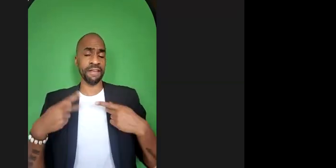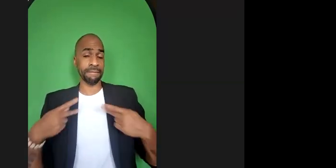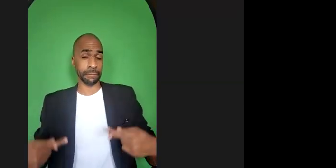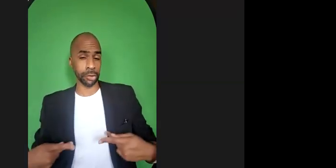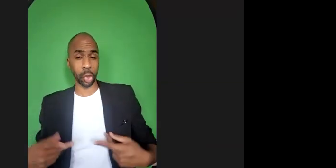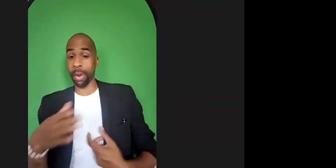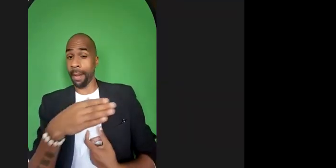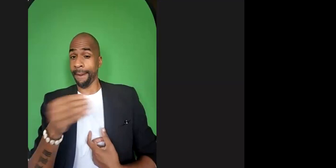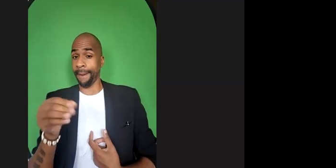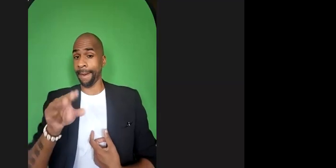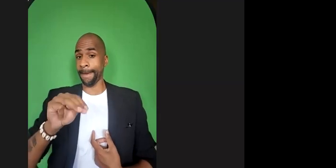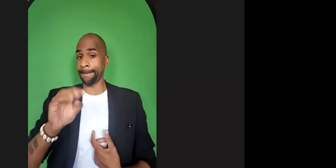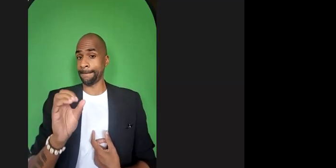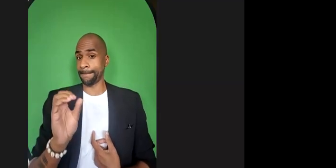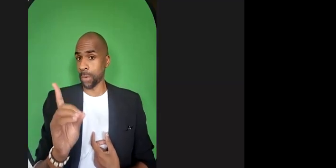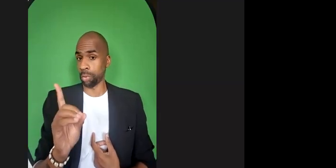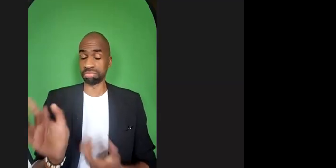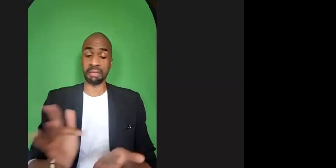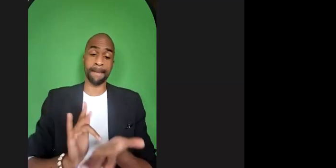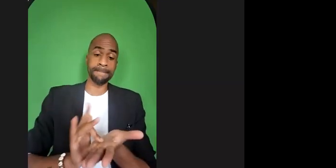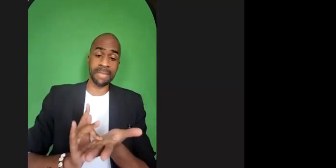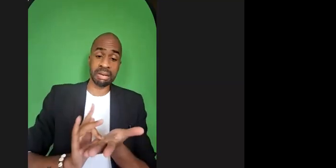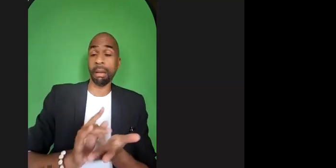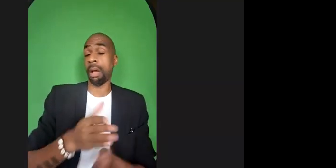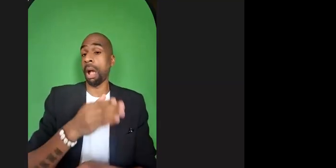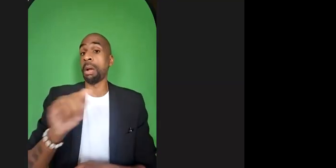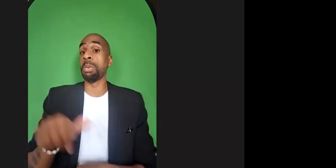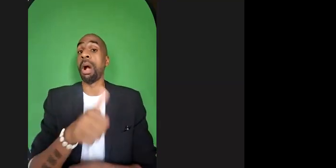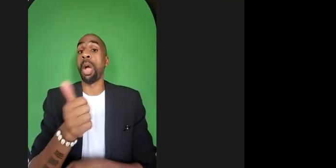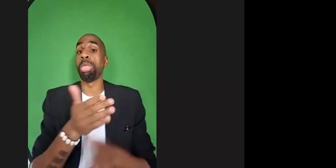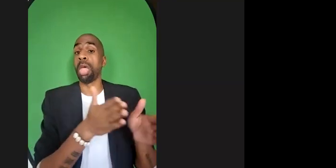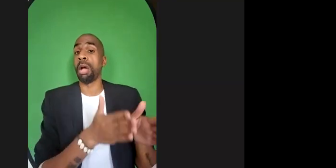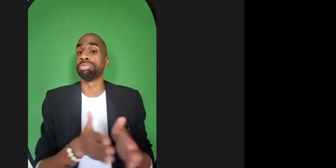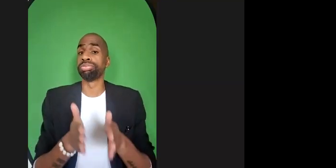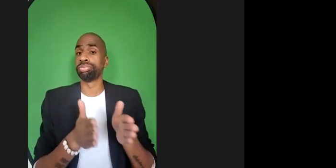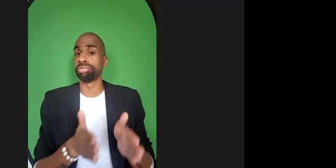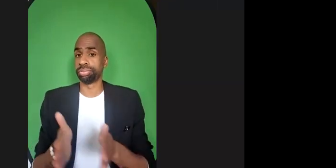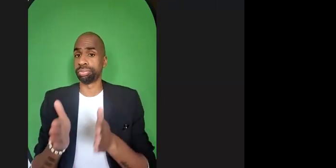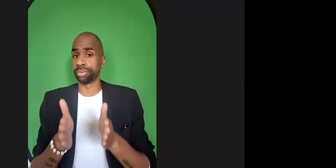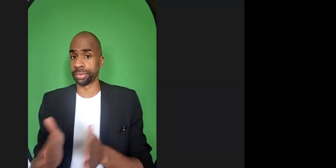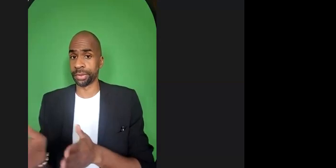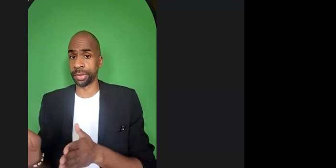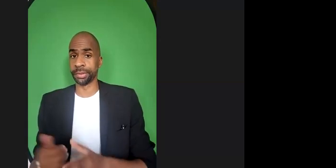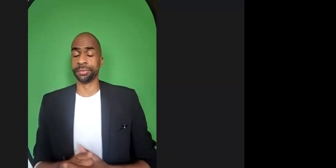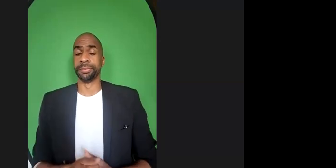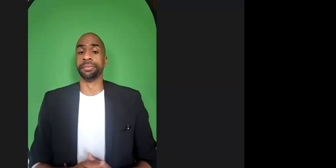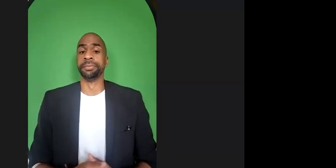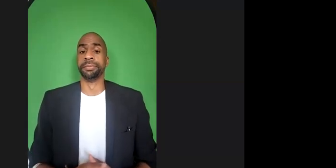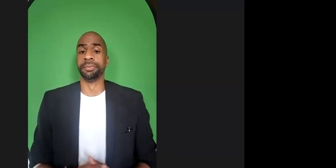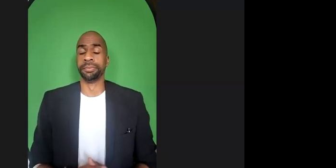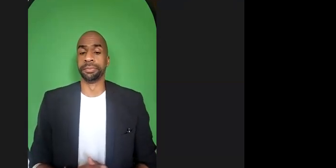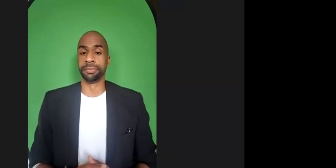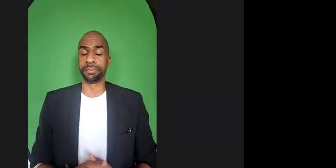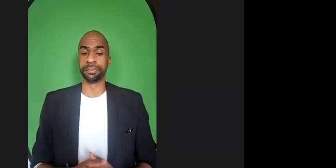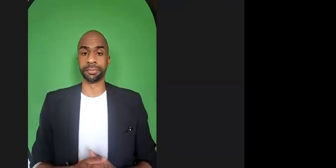symptoms using both medications and other strategies. We just provide a little bit more bandwidth to do that than what the